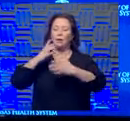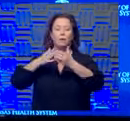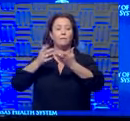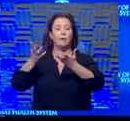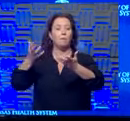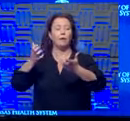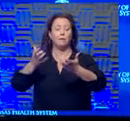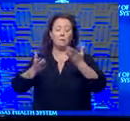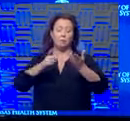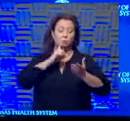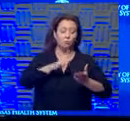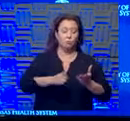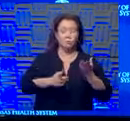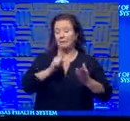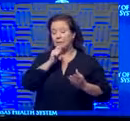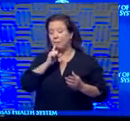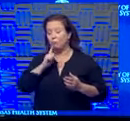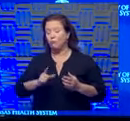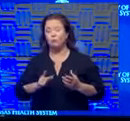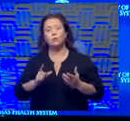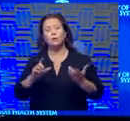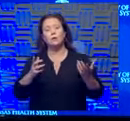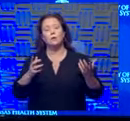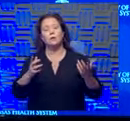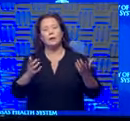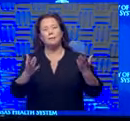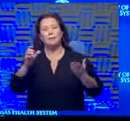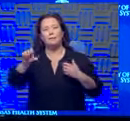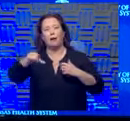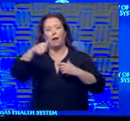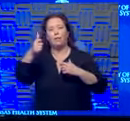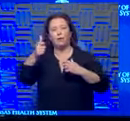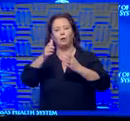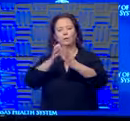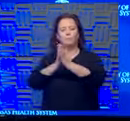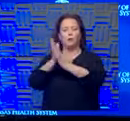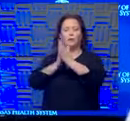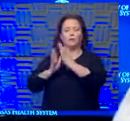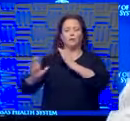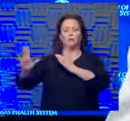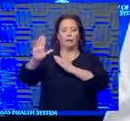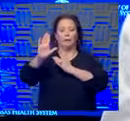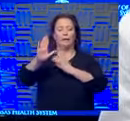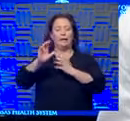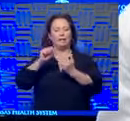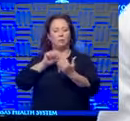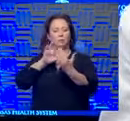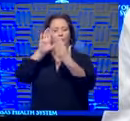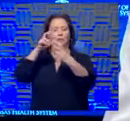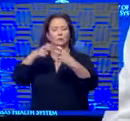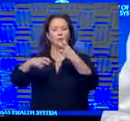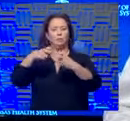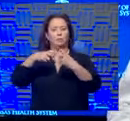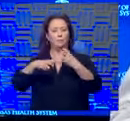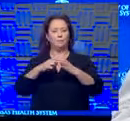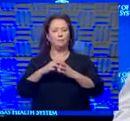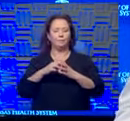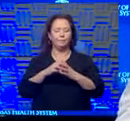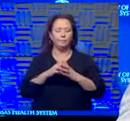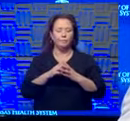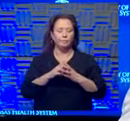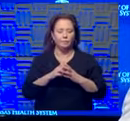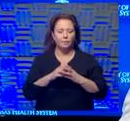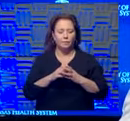be true, and it may have a lot of other motivations behind it. And that's where we run into trouble. It's sometimes those other